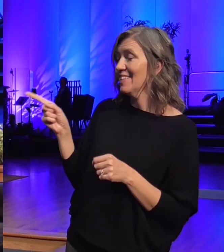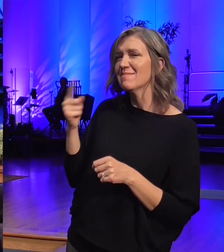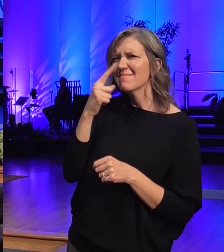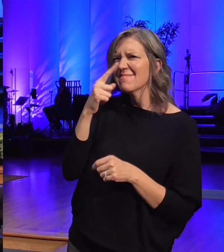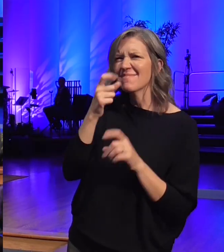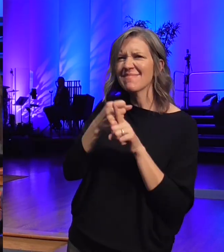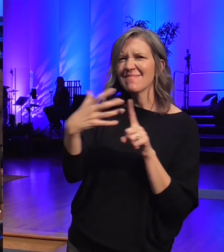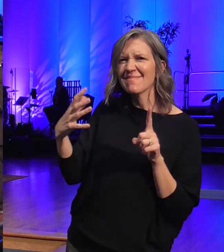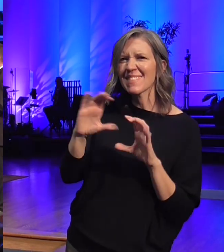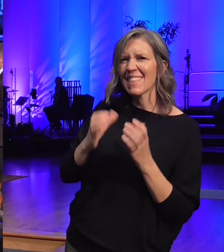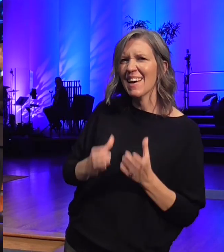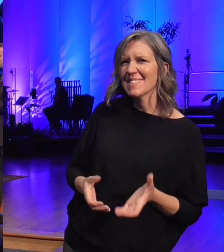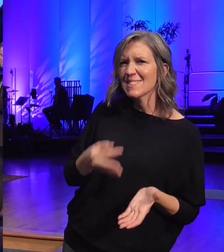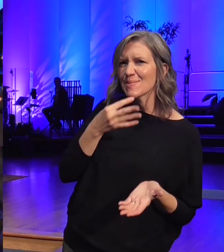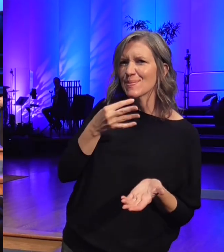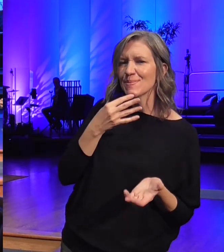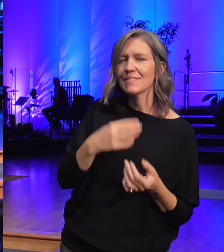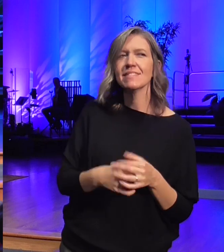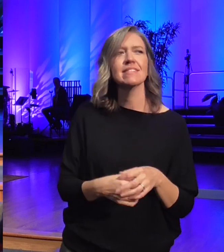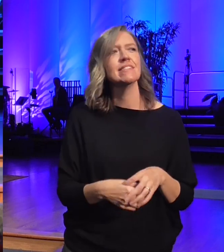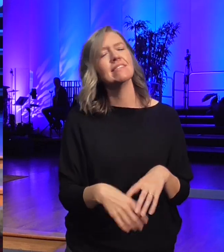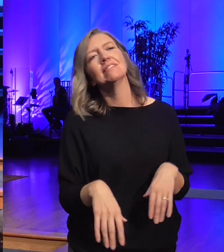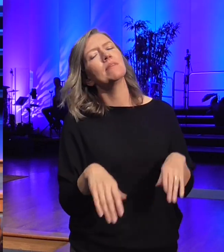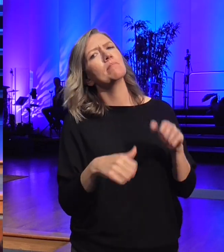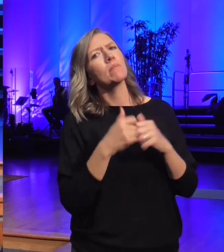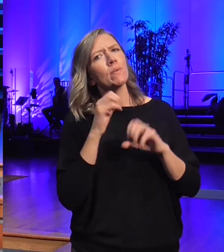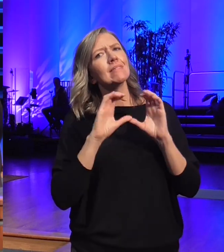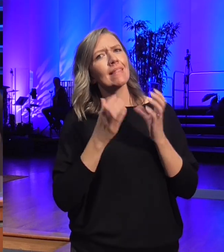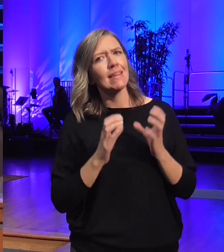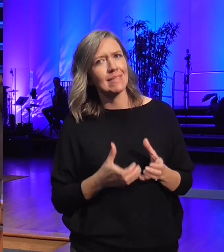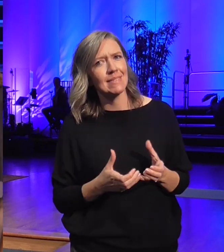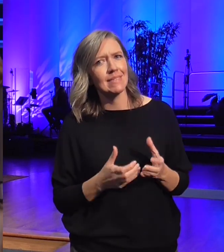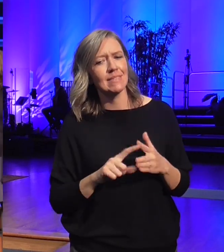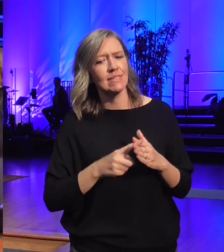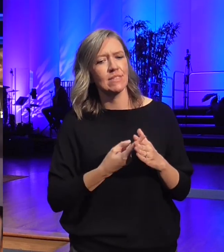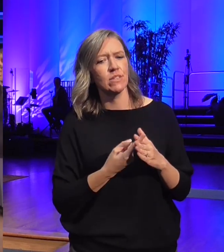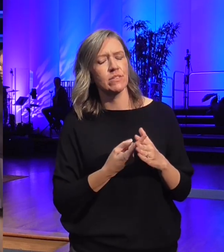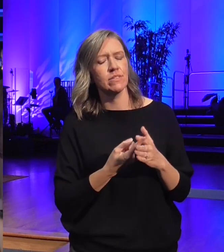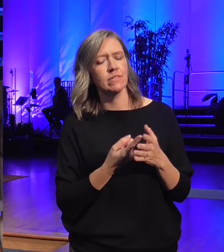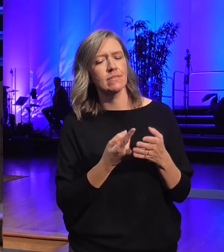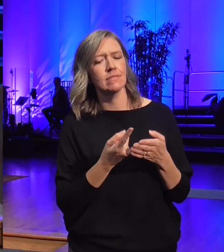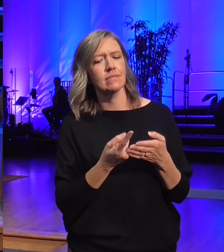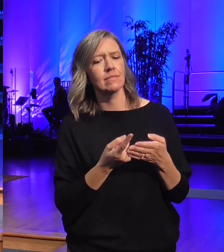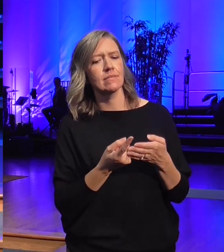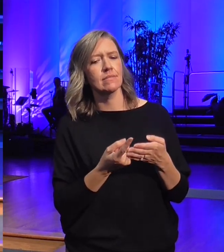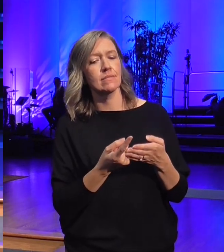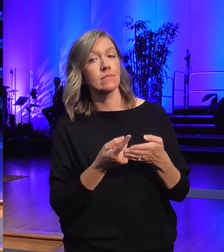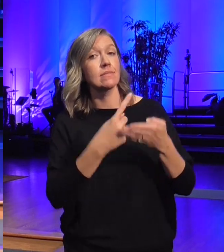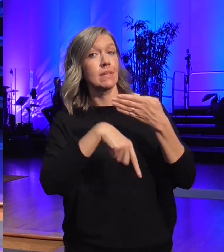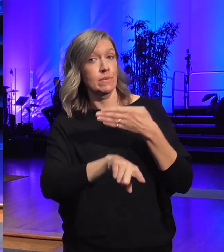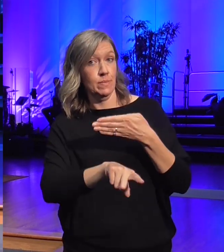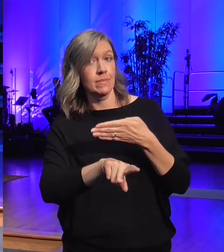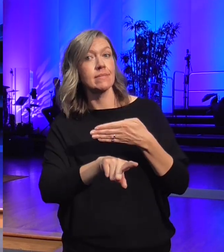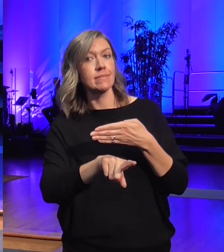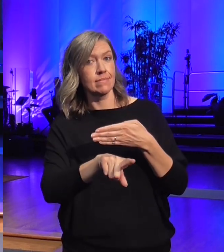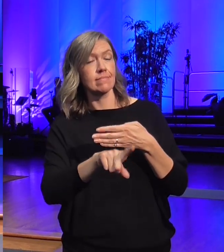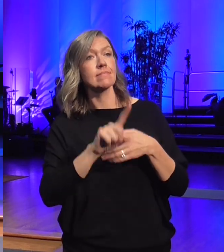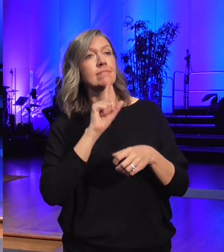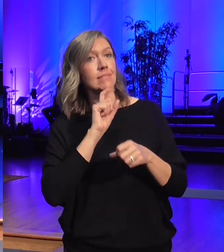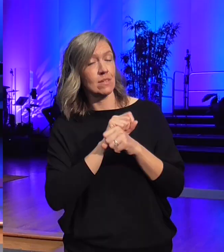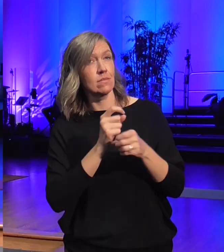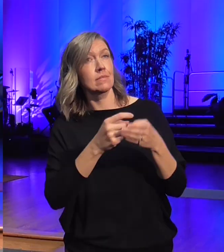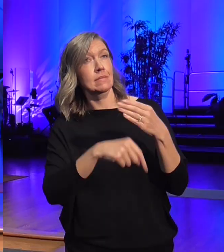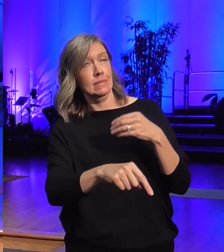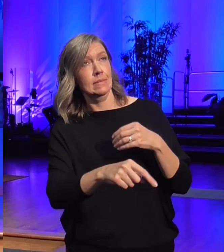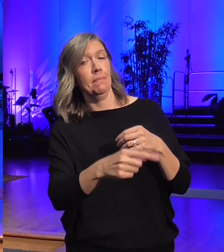Tell us about some classes coming up. Well, most of our classes start a week from today, actually